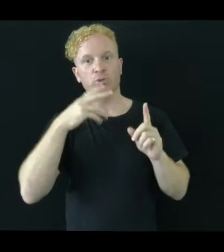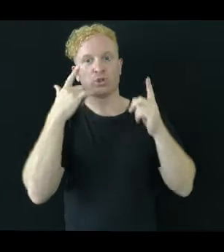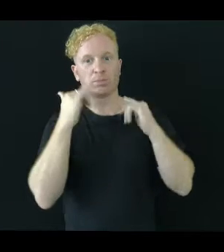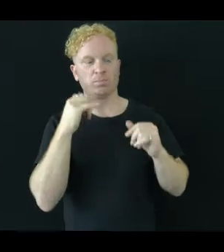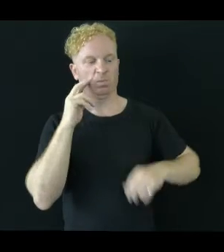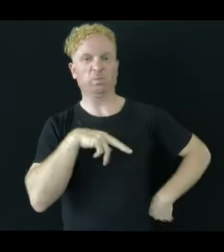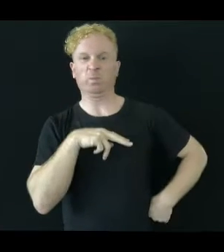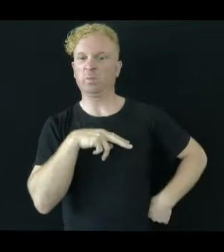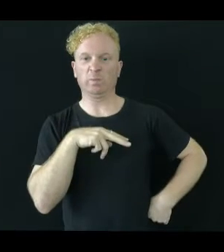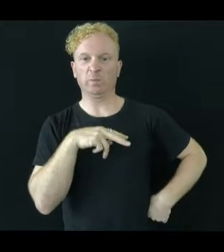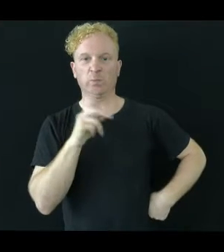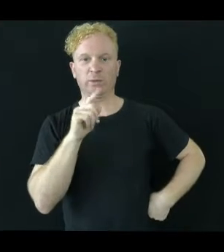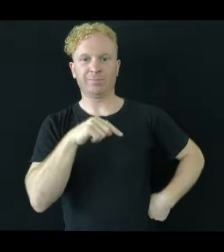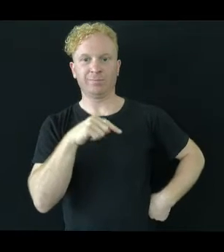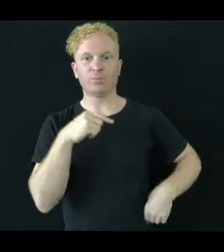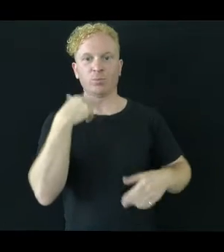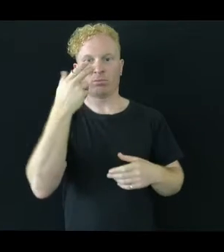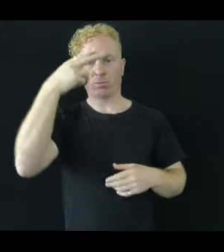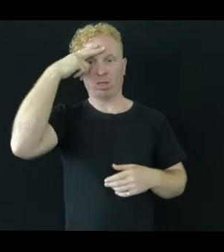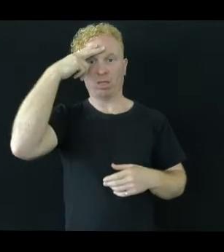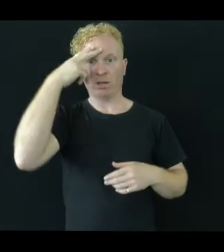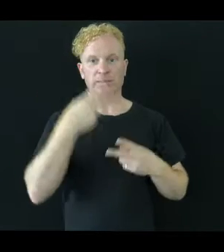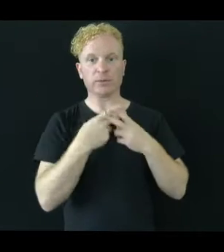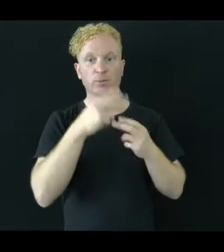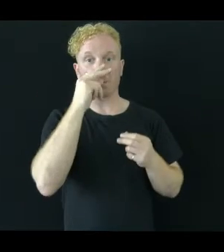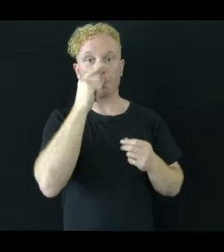up judgment is around stereotypes of